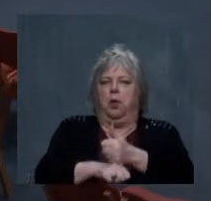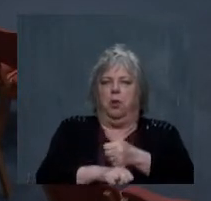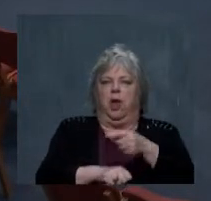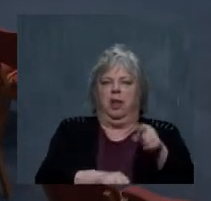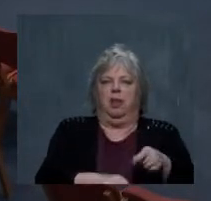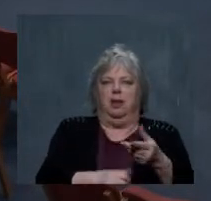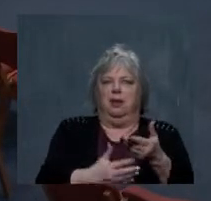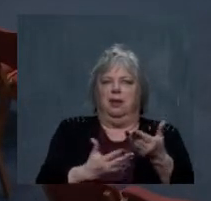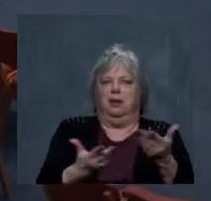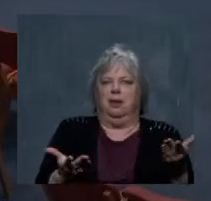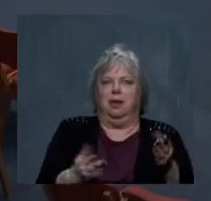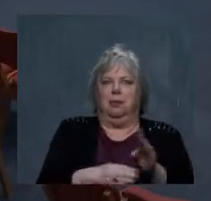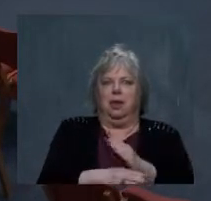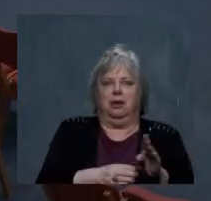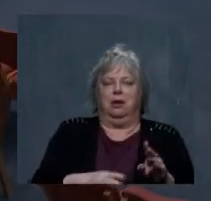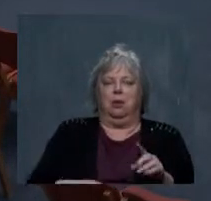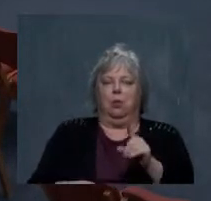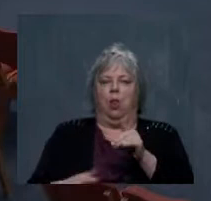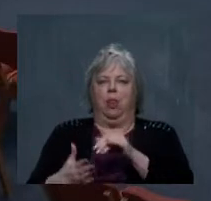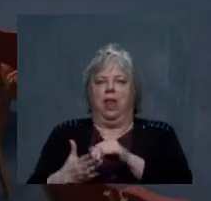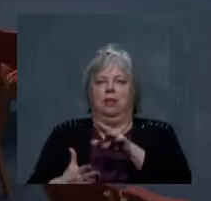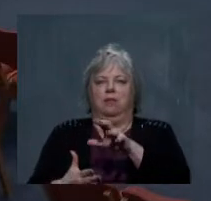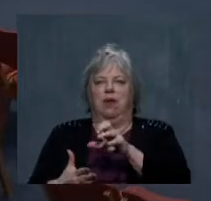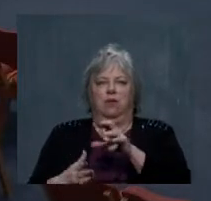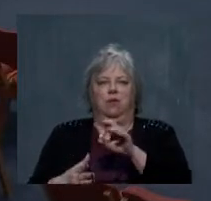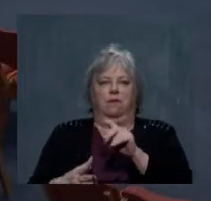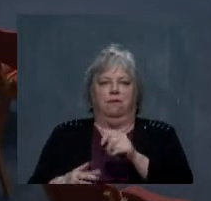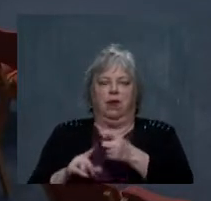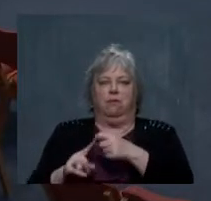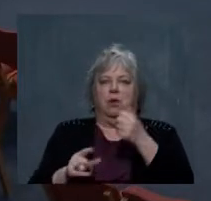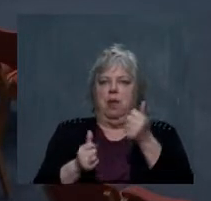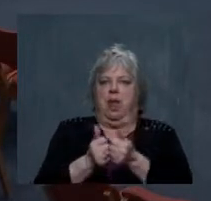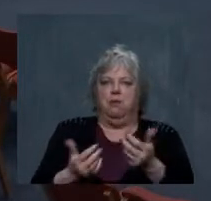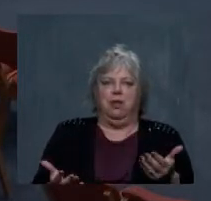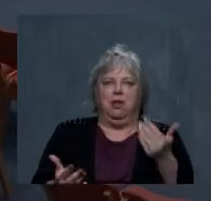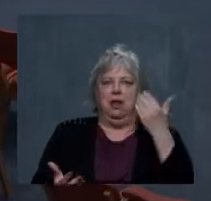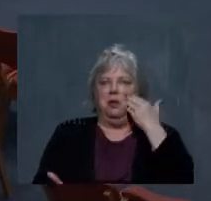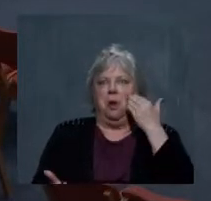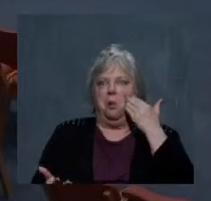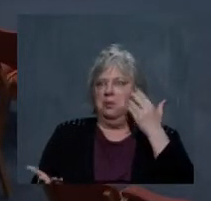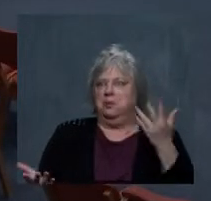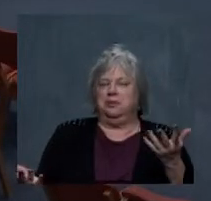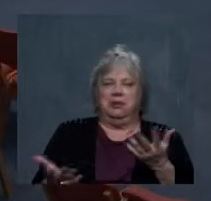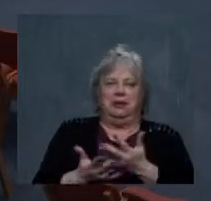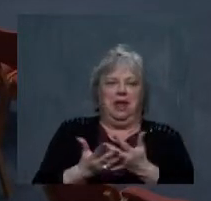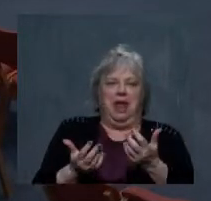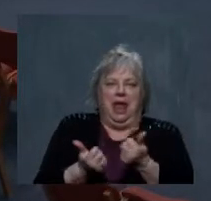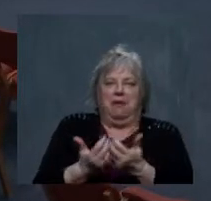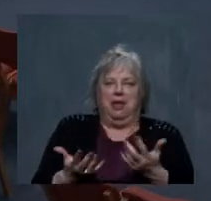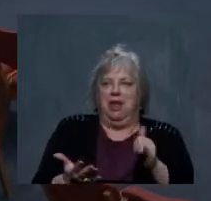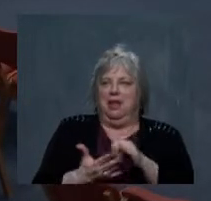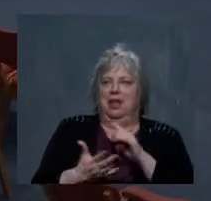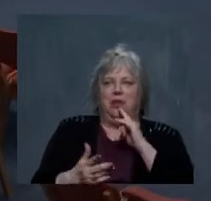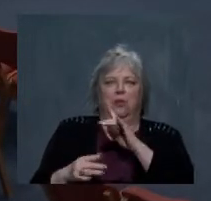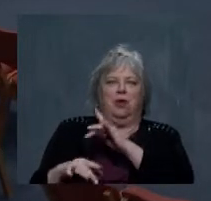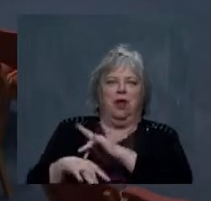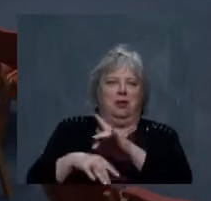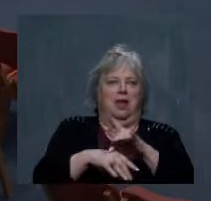sir. It's 1,500 feet from everything known, and everything that you would come in contact